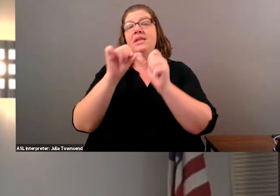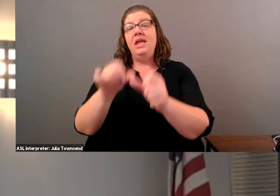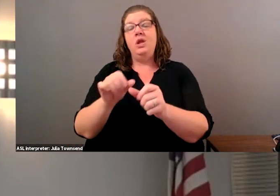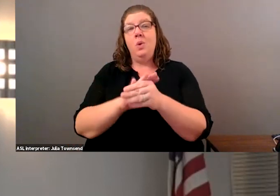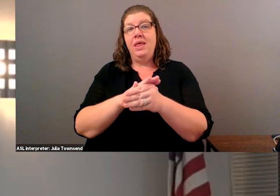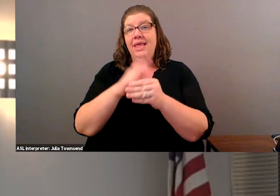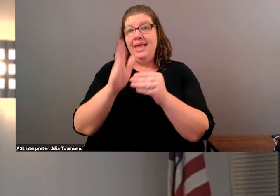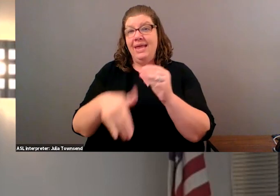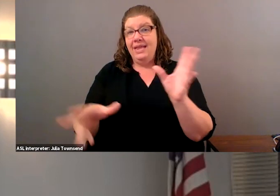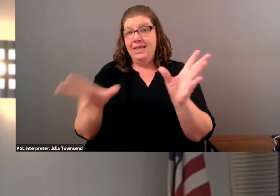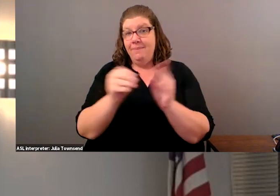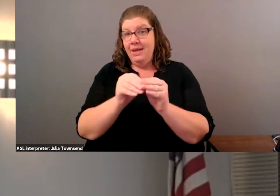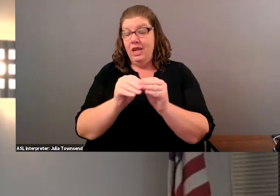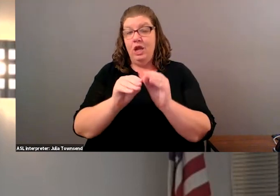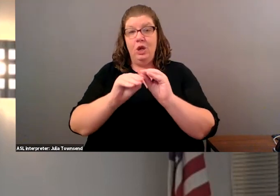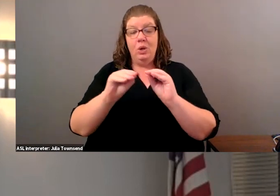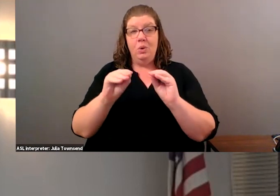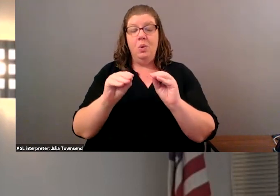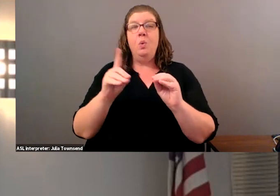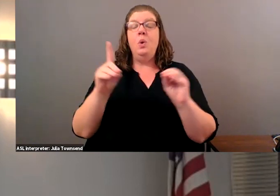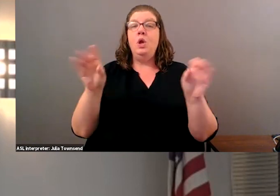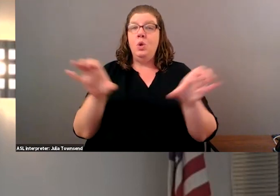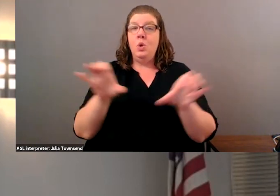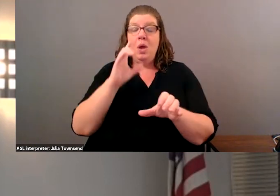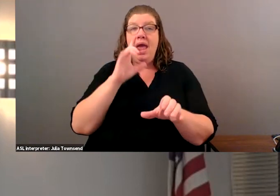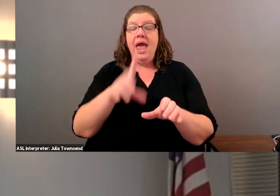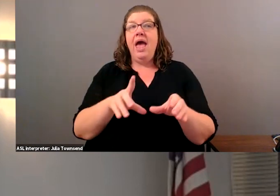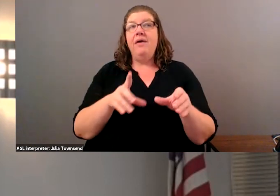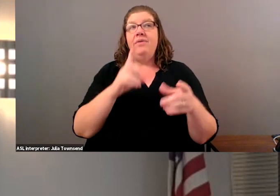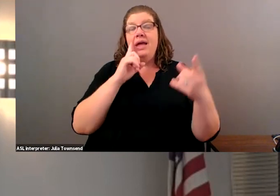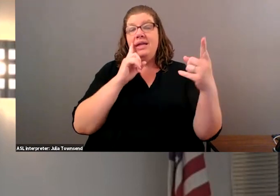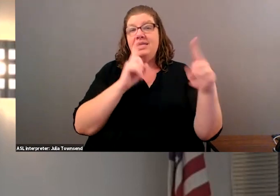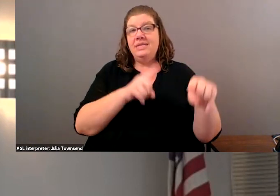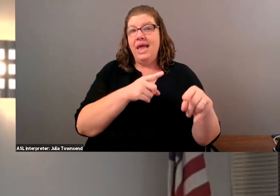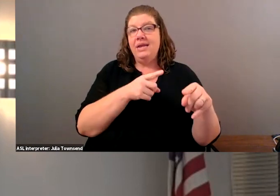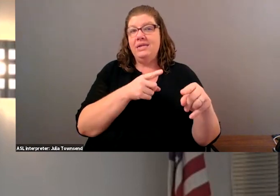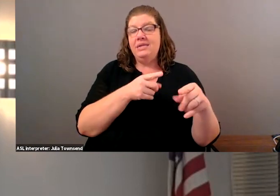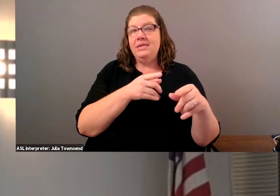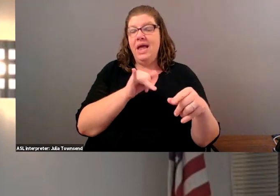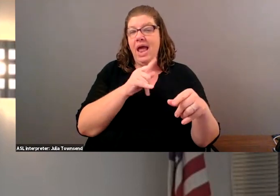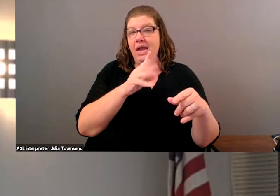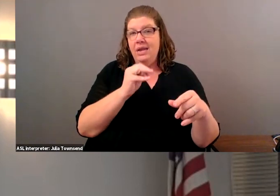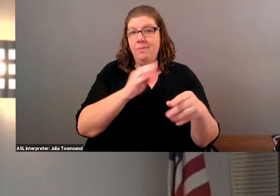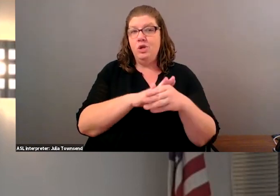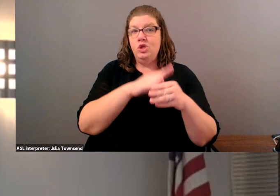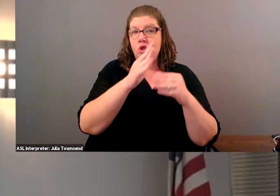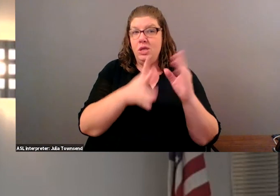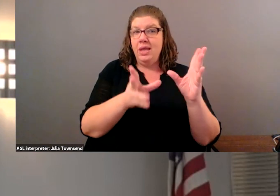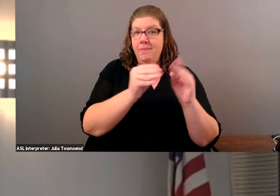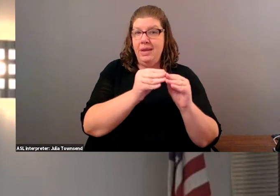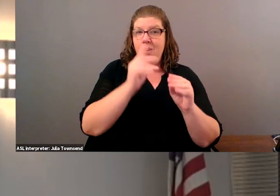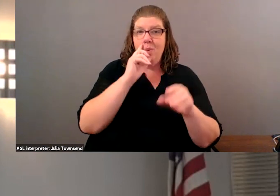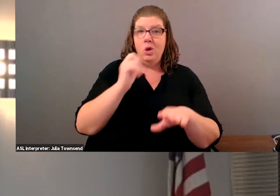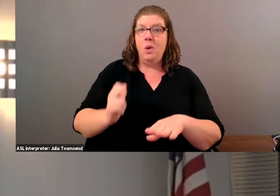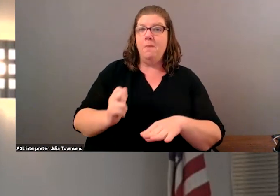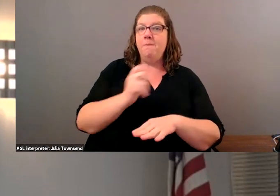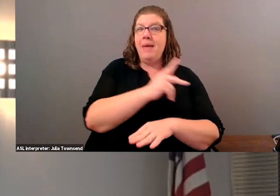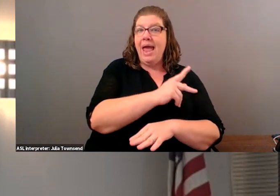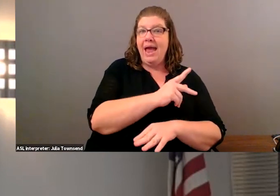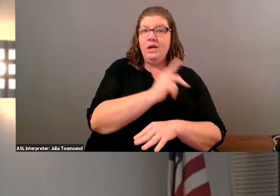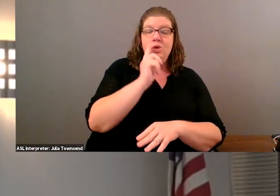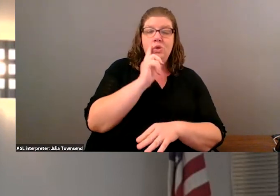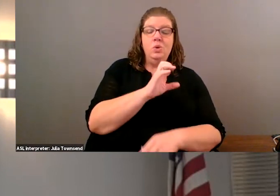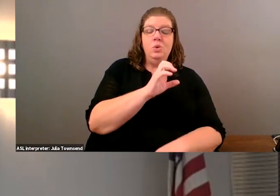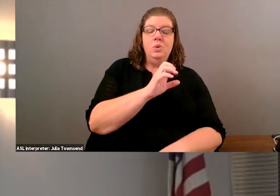this meeting. There are no, we do have a consent item, so as soon as we adjourn this meeting, we're going back to